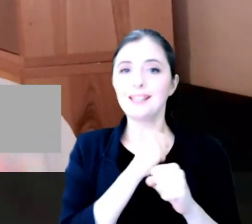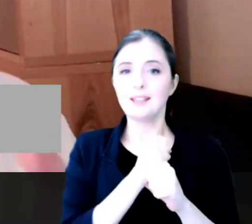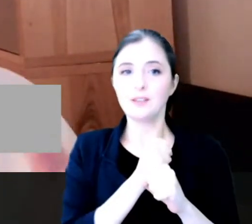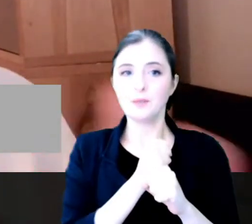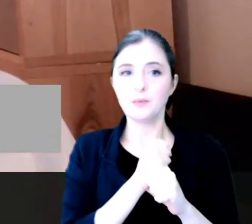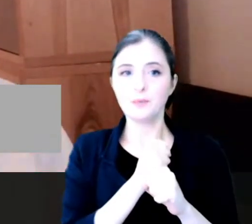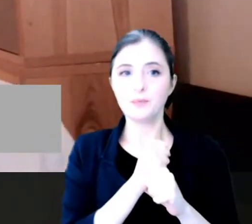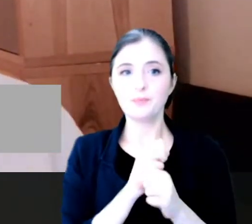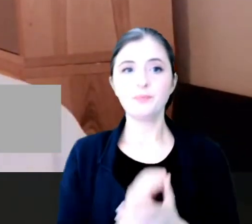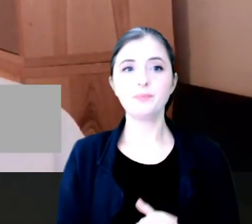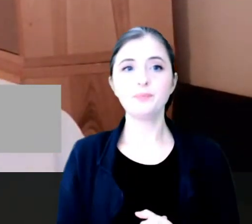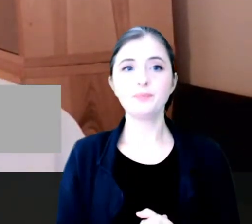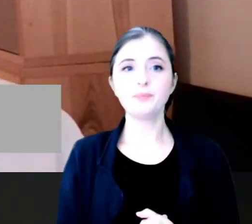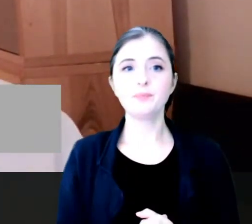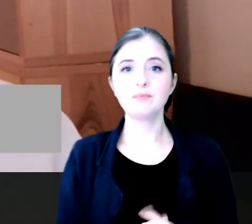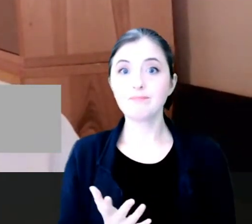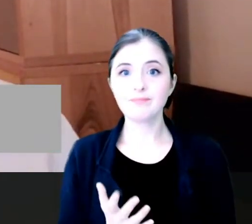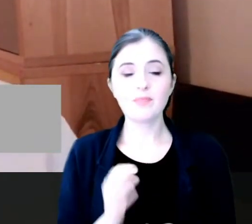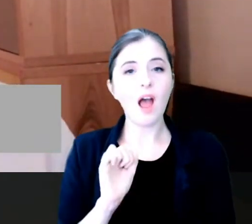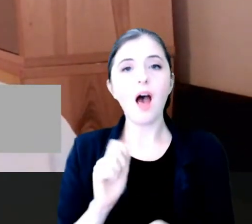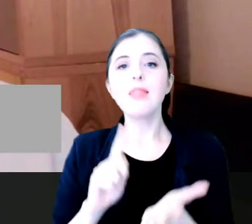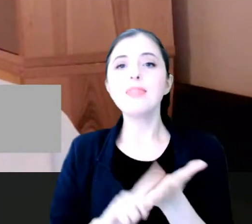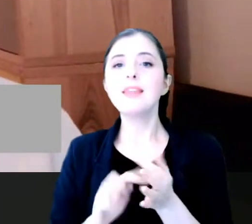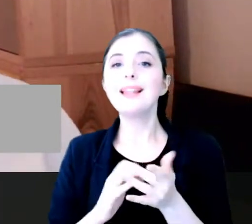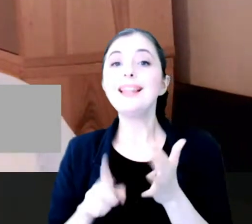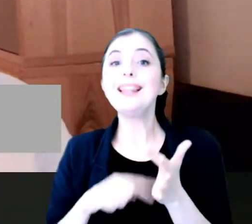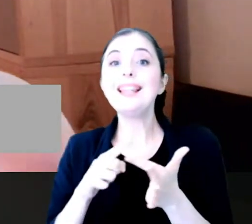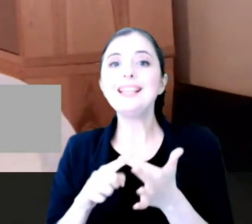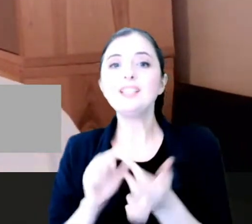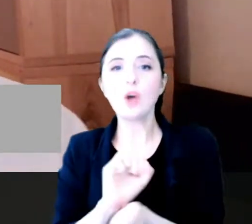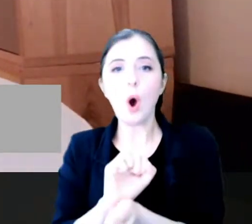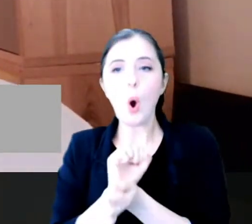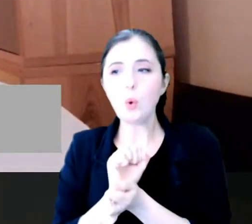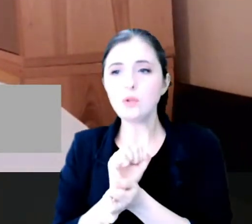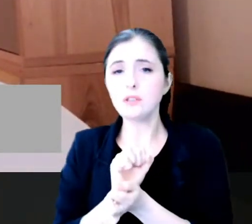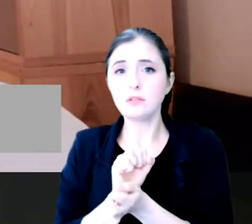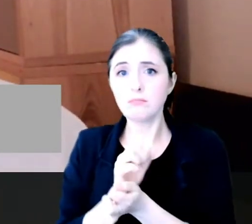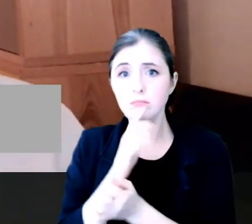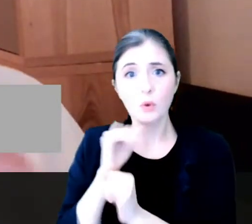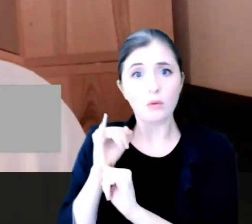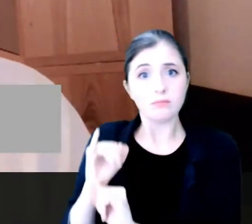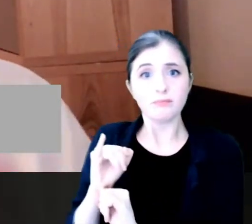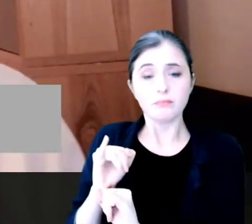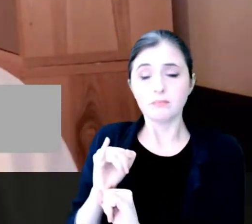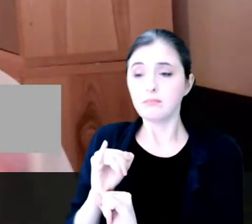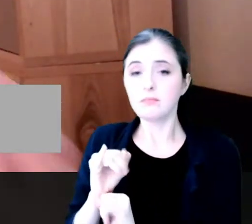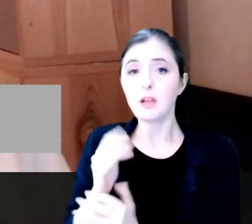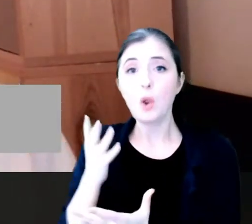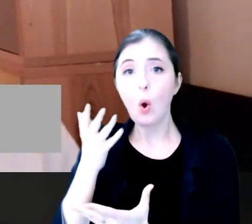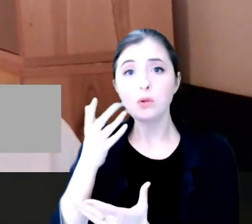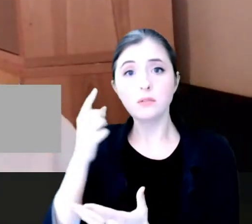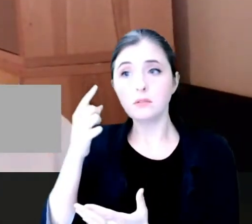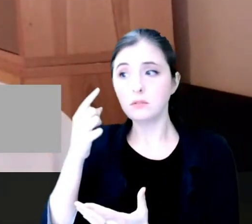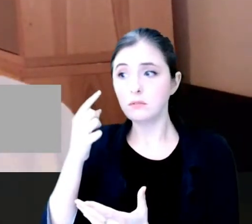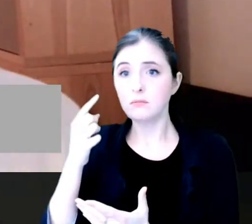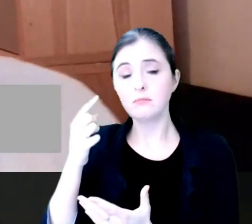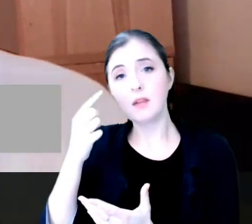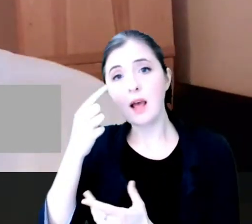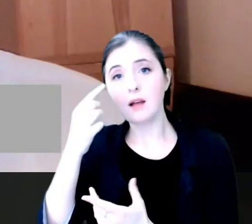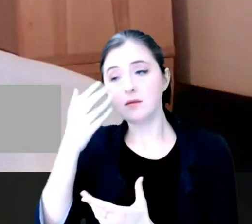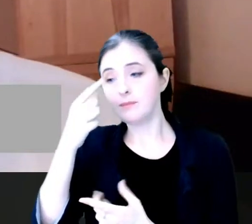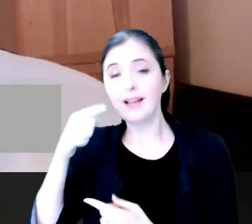leaseholders were not at fault for this cladding crisis. They were not negligent. It wasn't anything they did